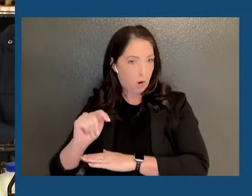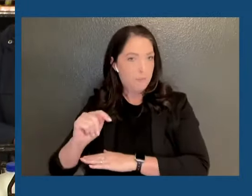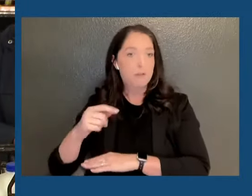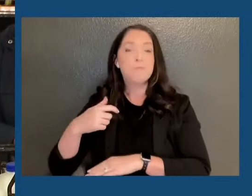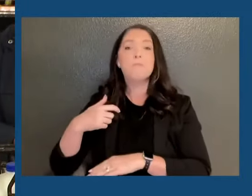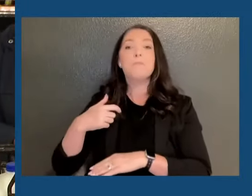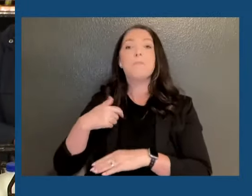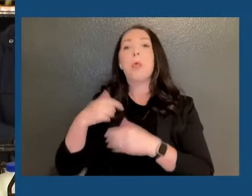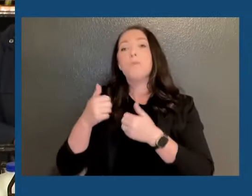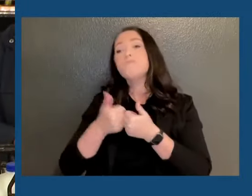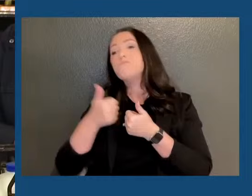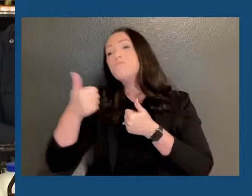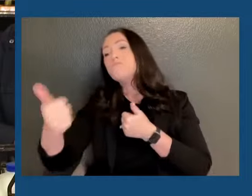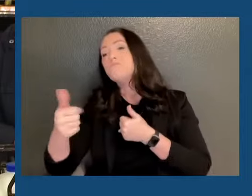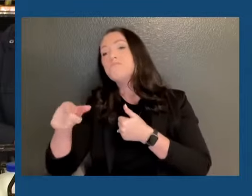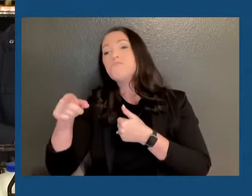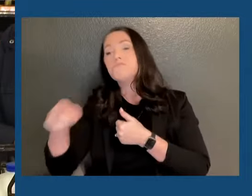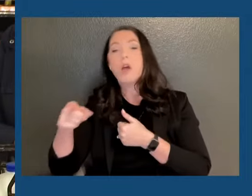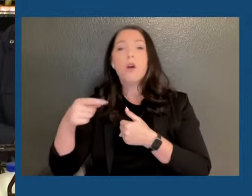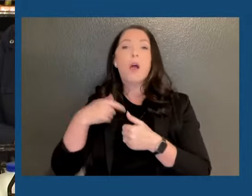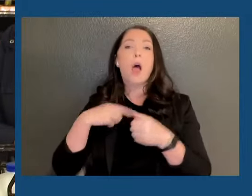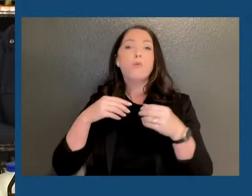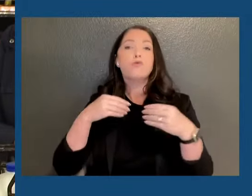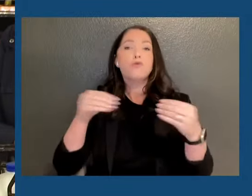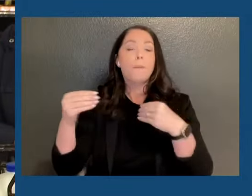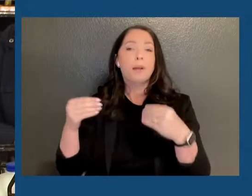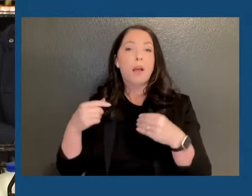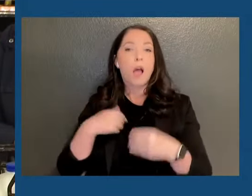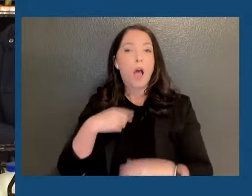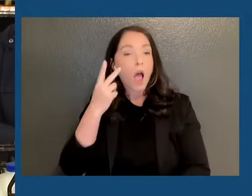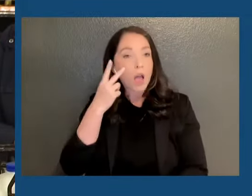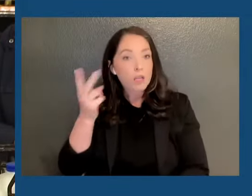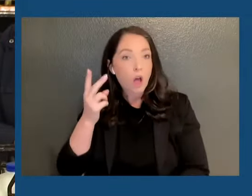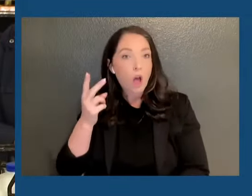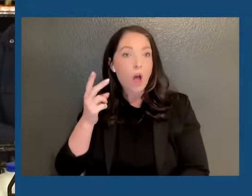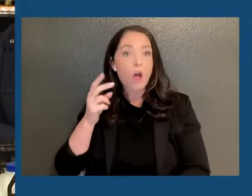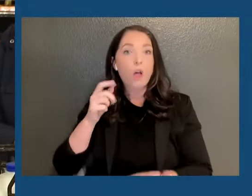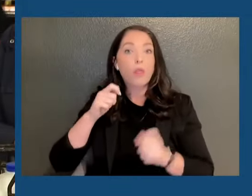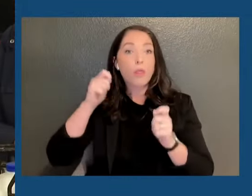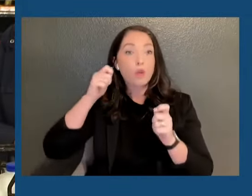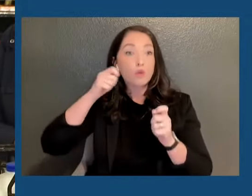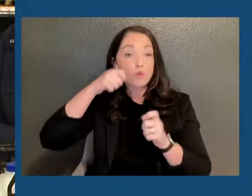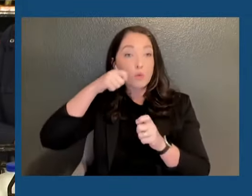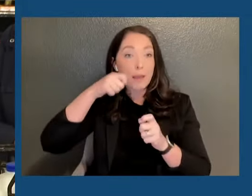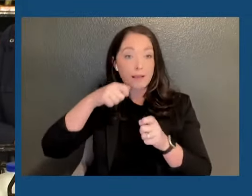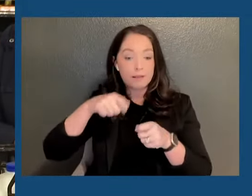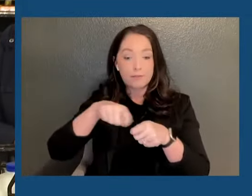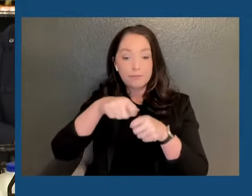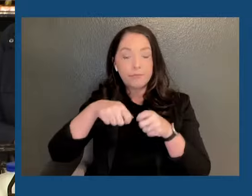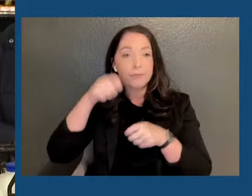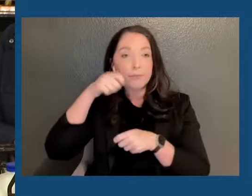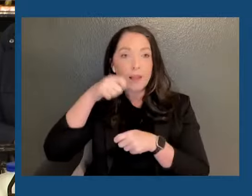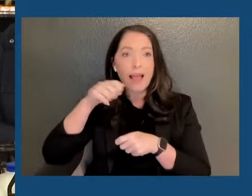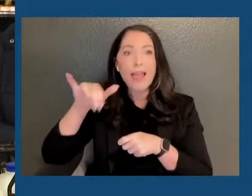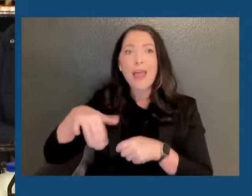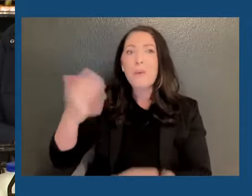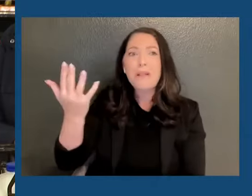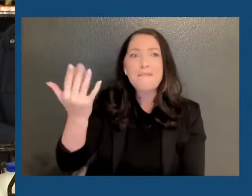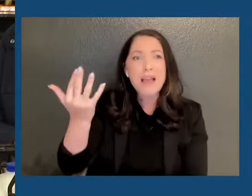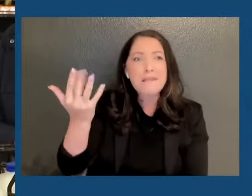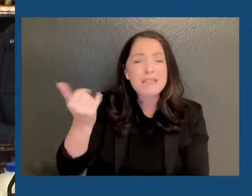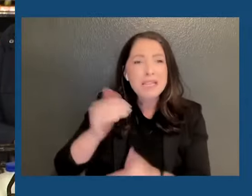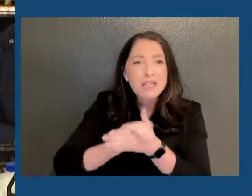away. My jaw dropped when I saw the toothpaste I had in my hand was about $15, and it wasn't the large size.